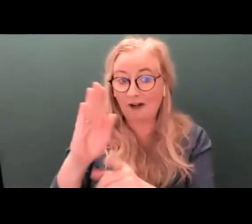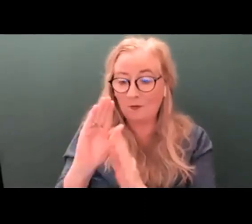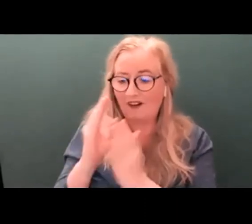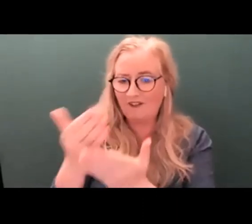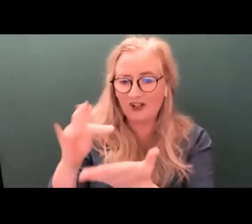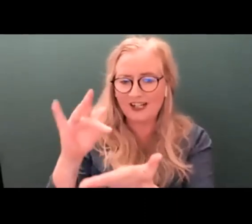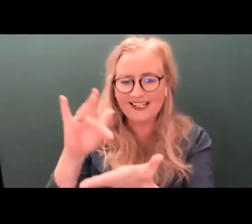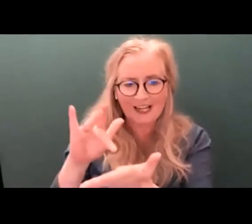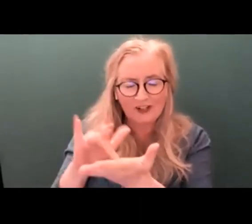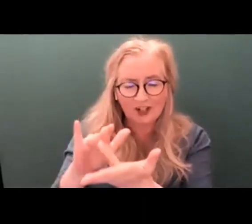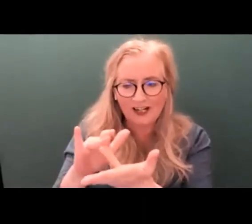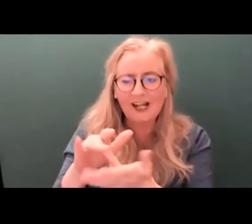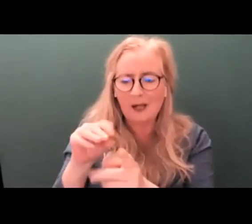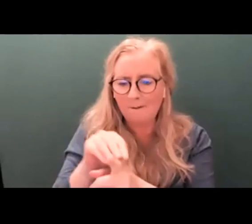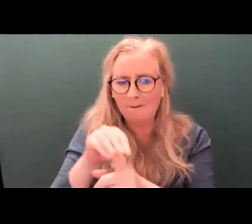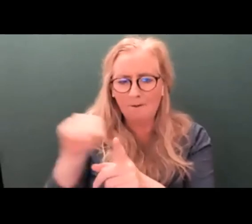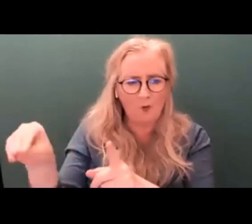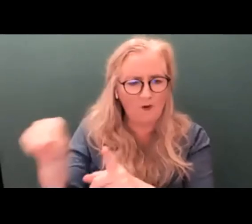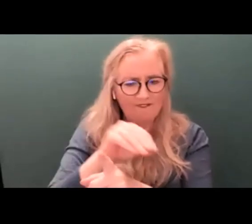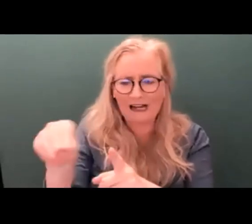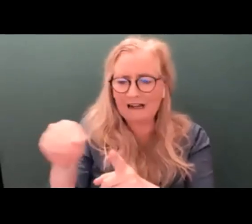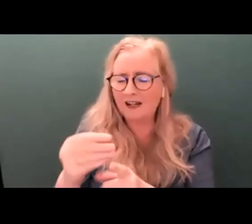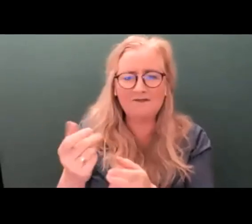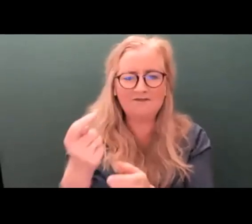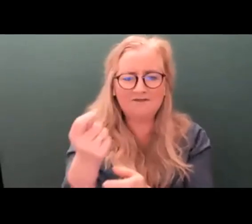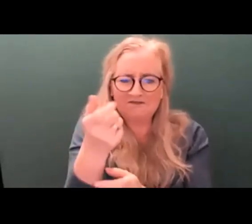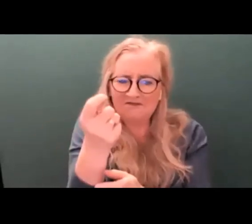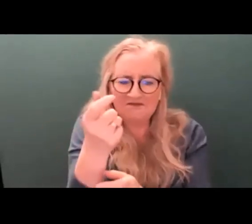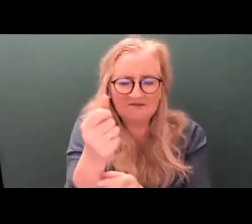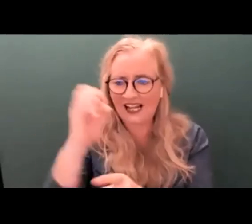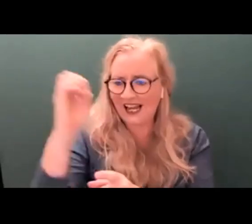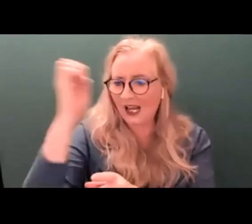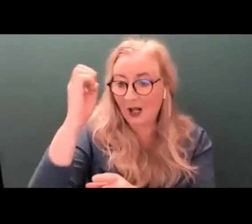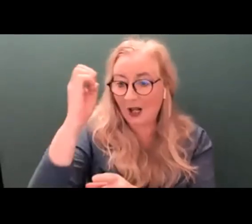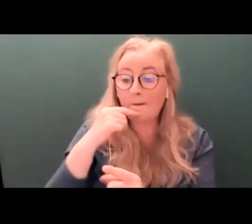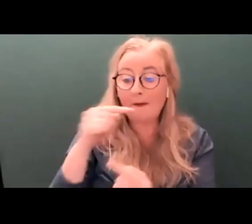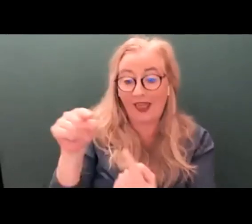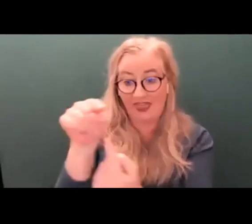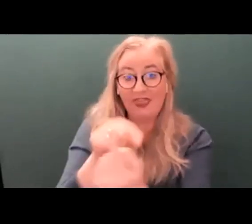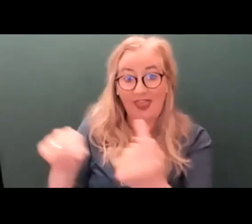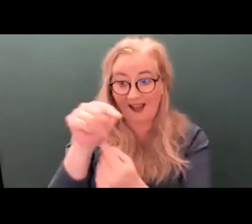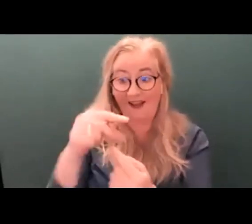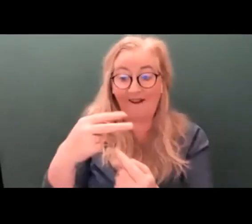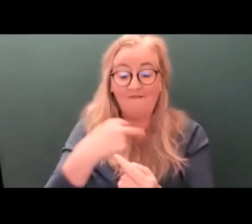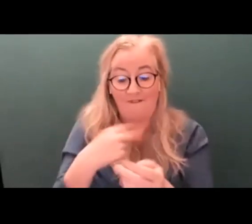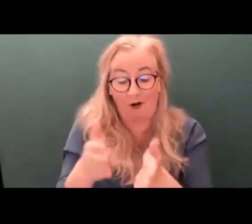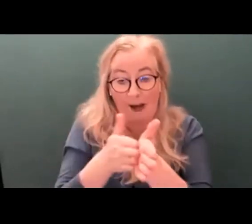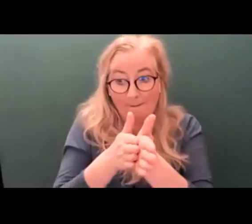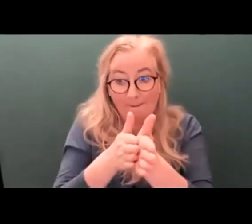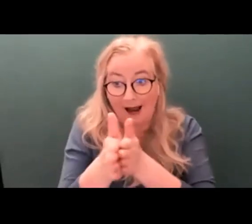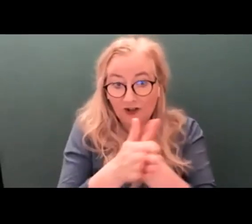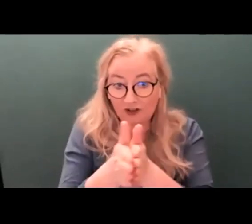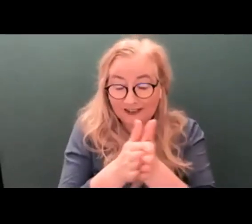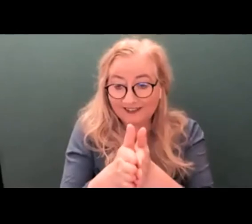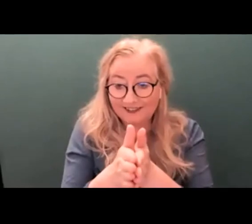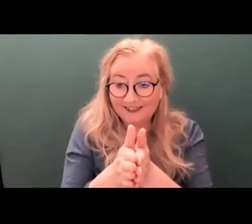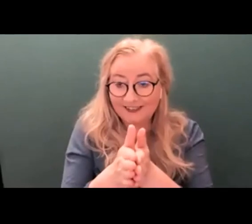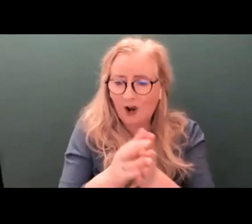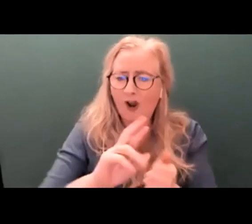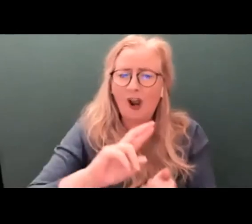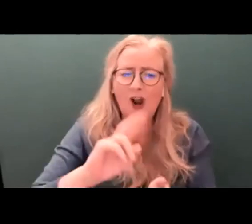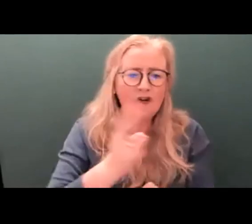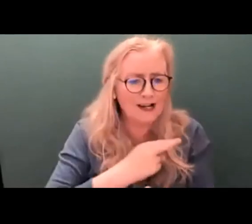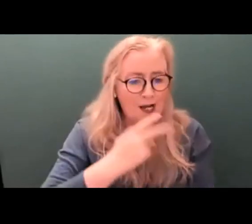quite transient, they have very little English, but they too are very passionate and they really